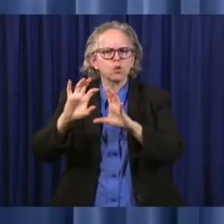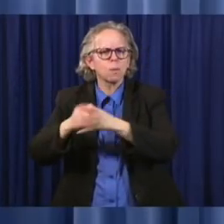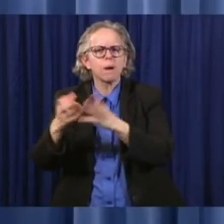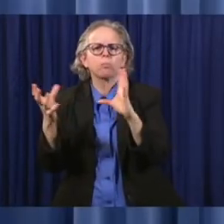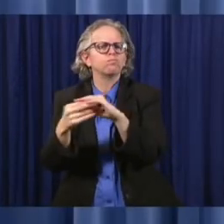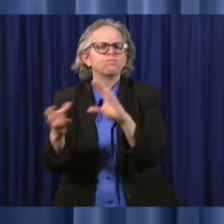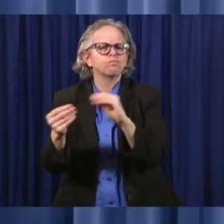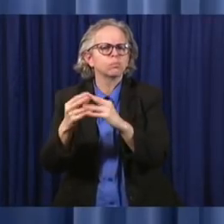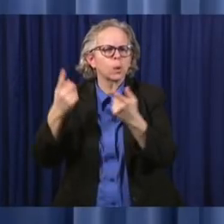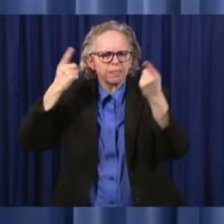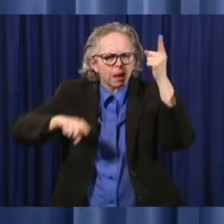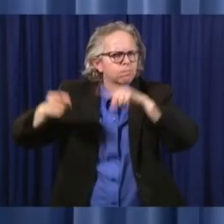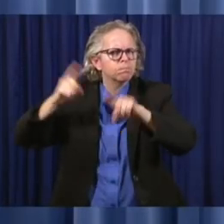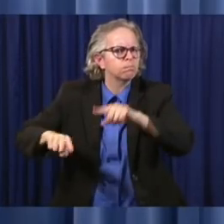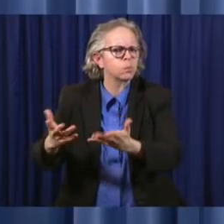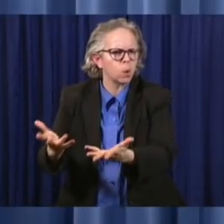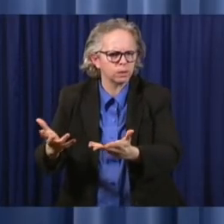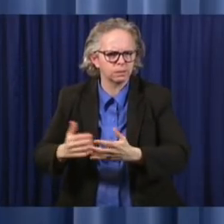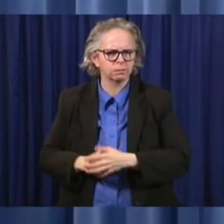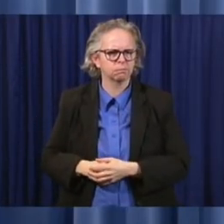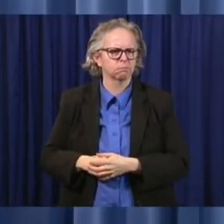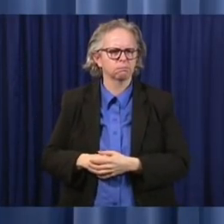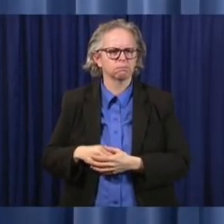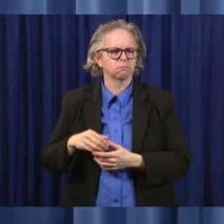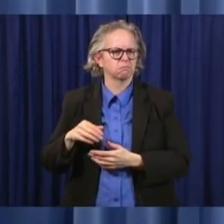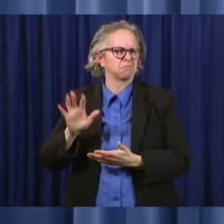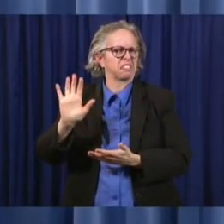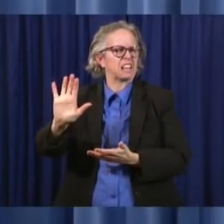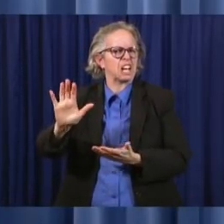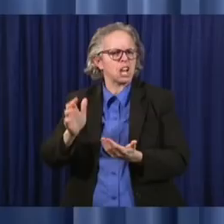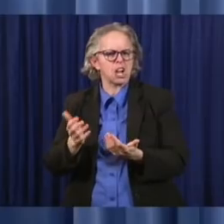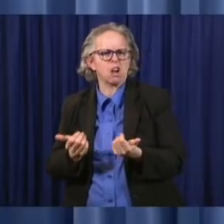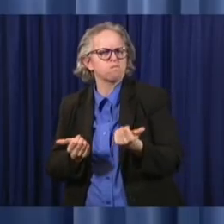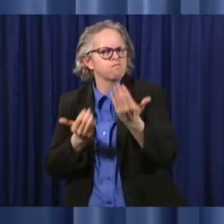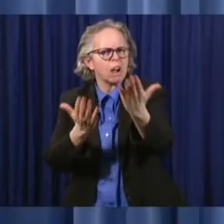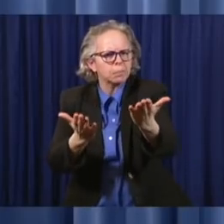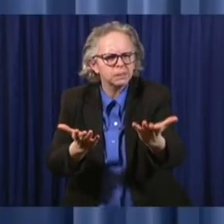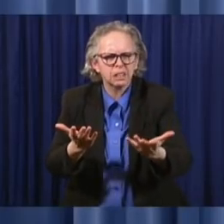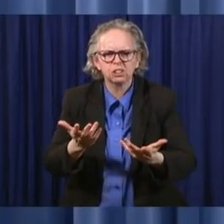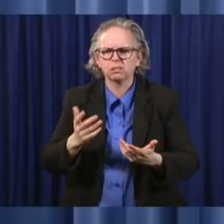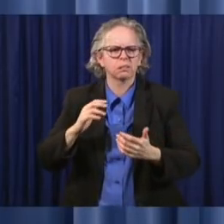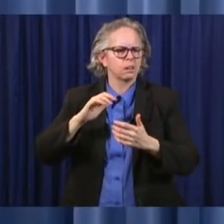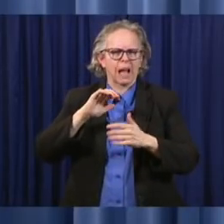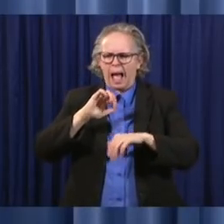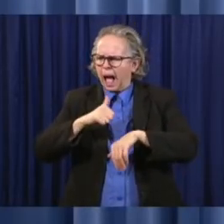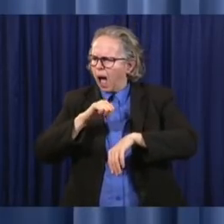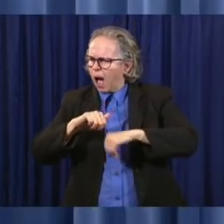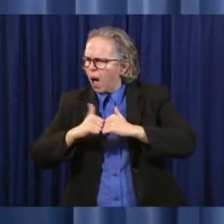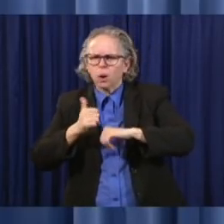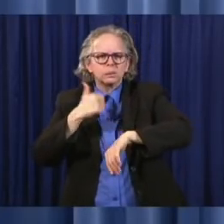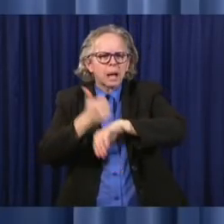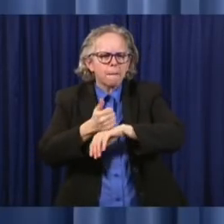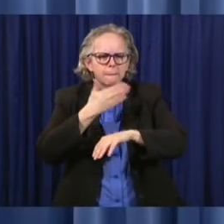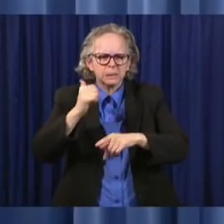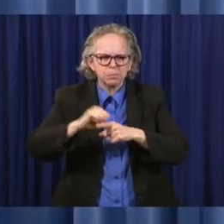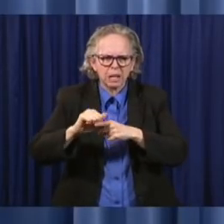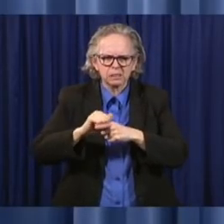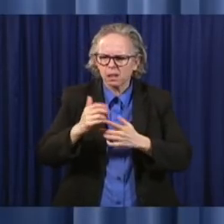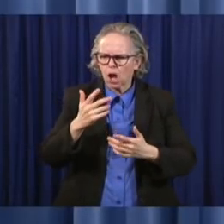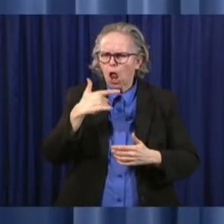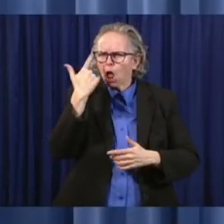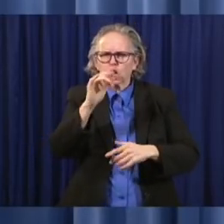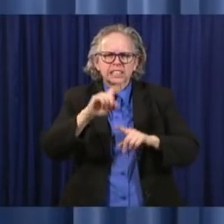and what things really they recommended, what will be really different as we